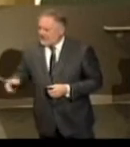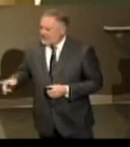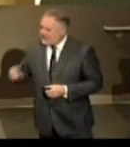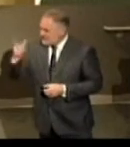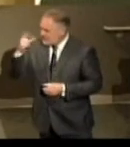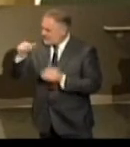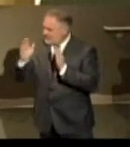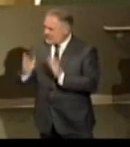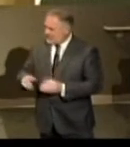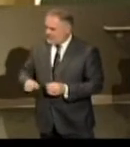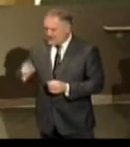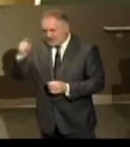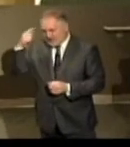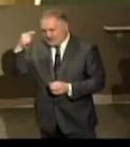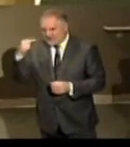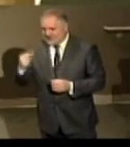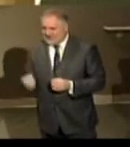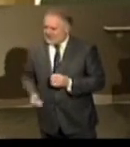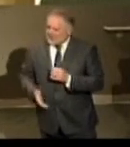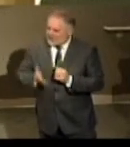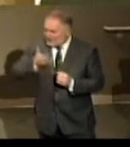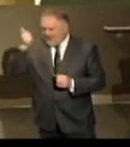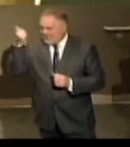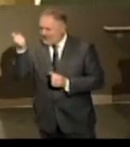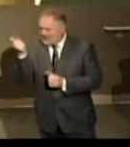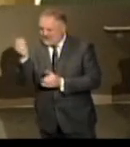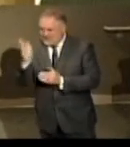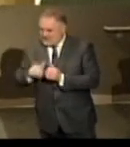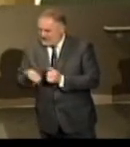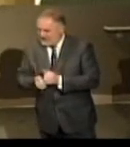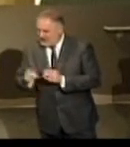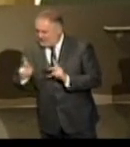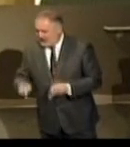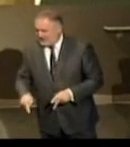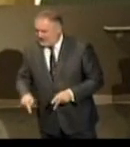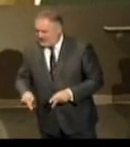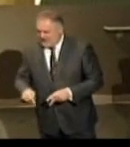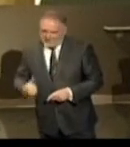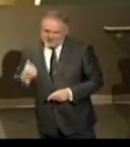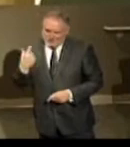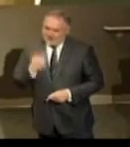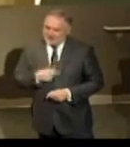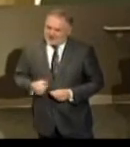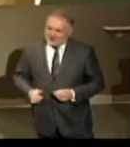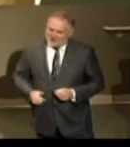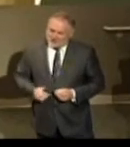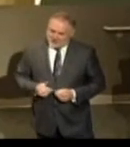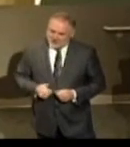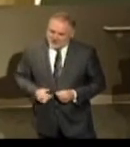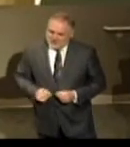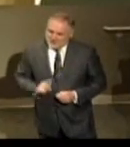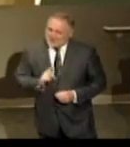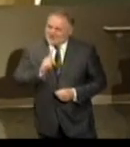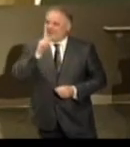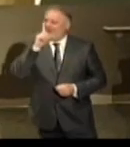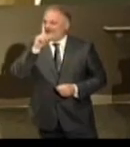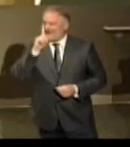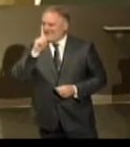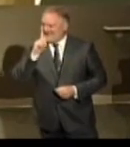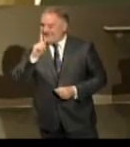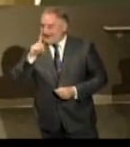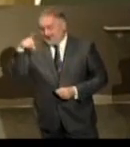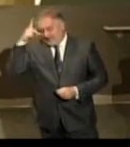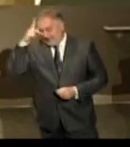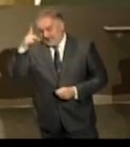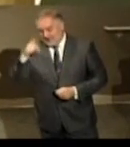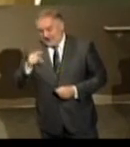were superior to anybody else. We're not kin to the barbarians. We're Athenians. We're superior to anybody else. And for Paul dare to